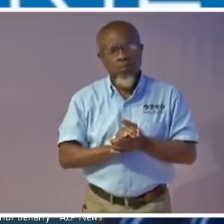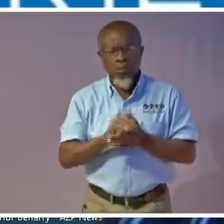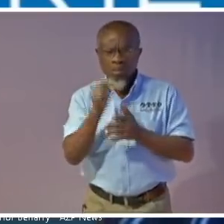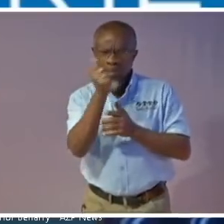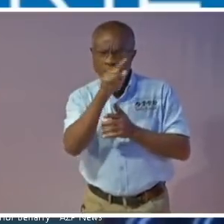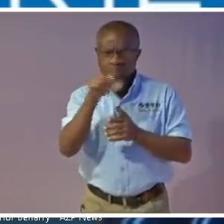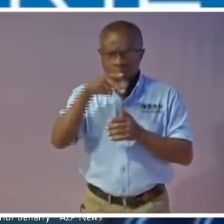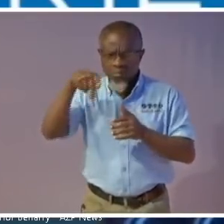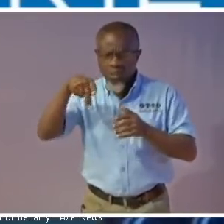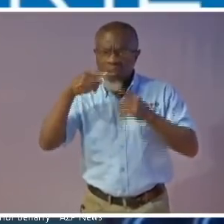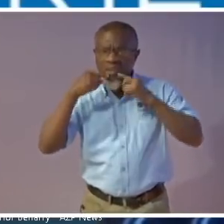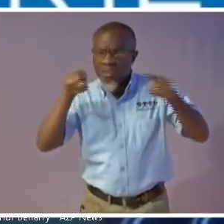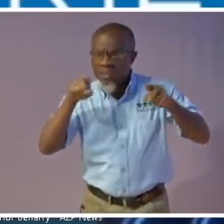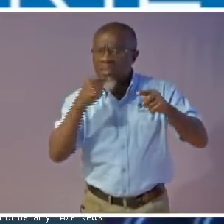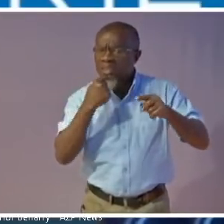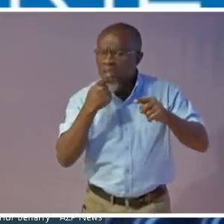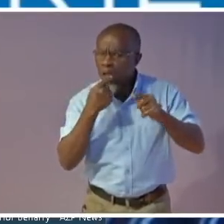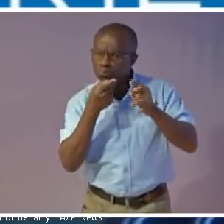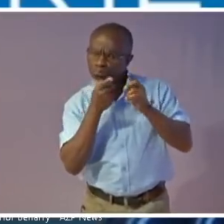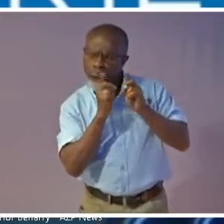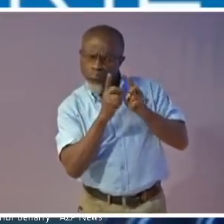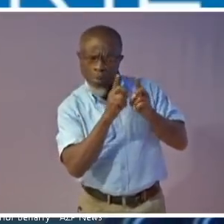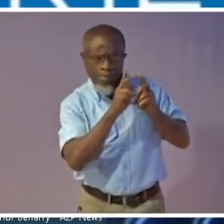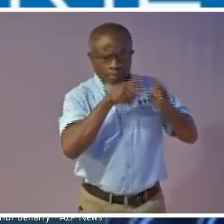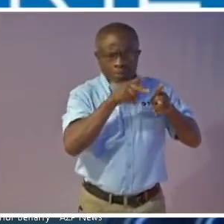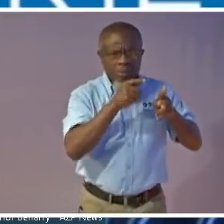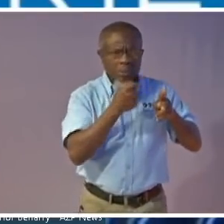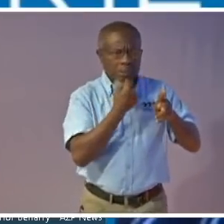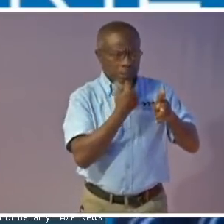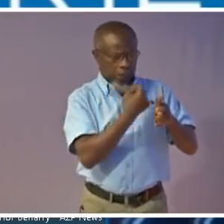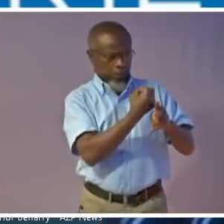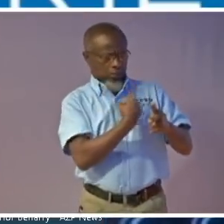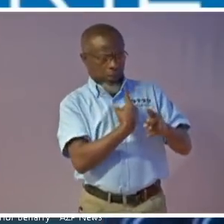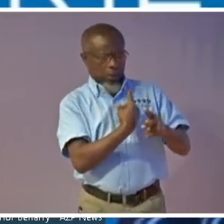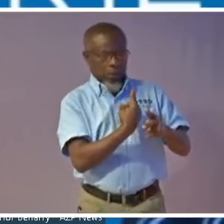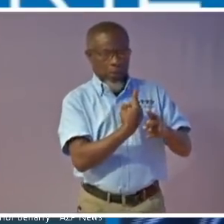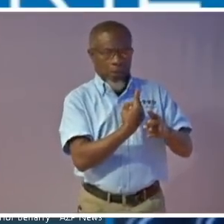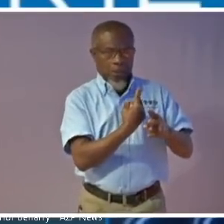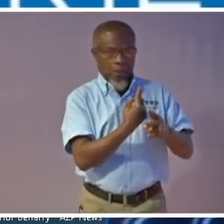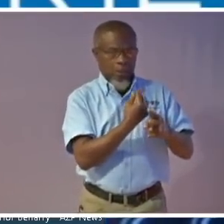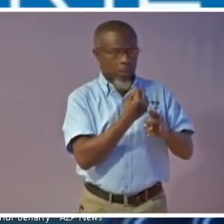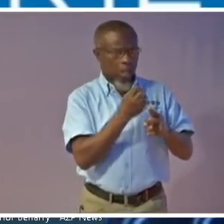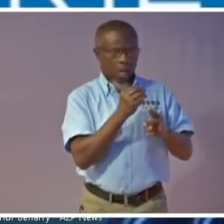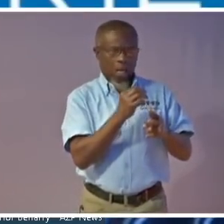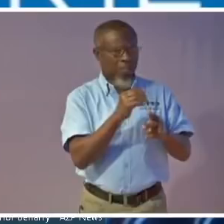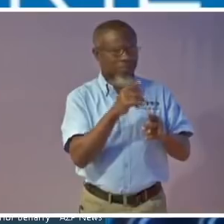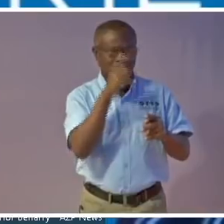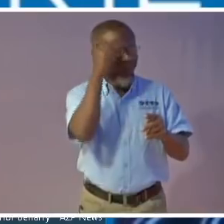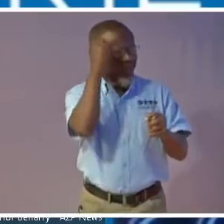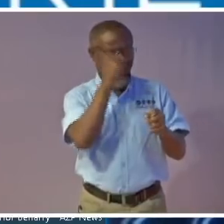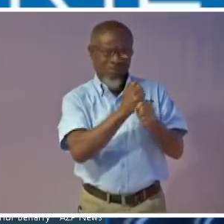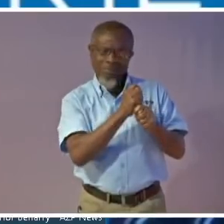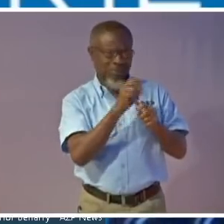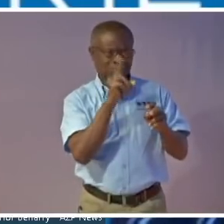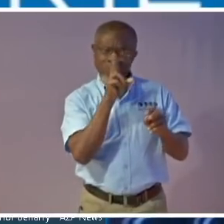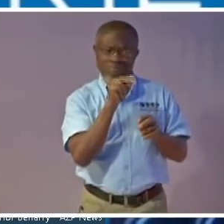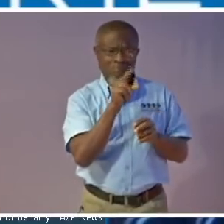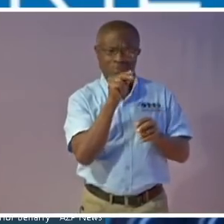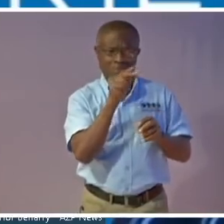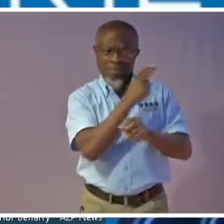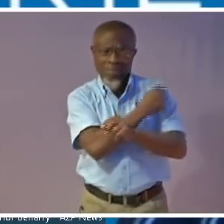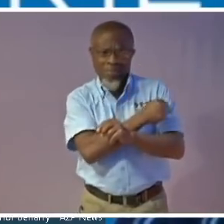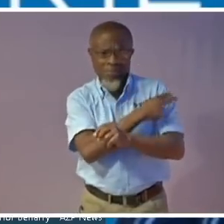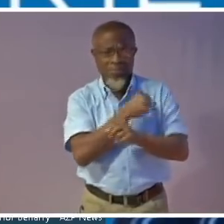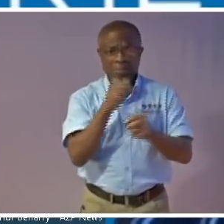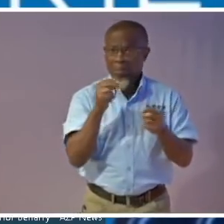spoke to a few people who basically said they don't have the confidence in the public health system and in the private healthcare